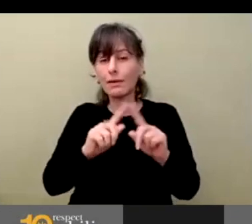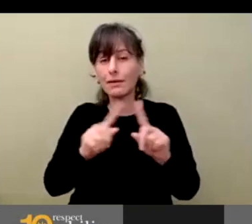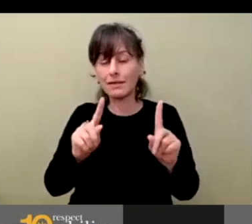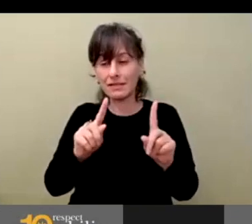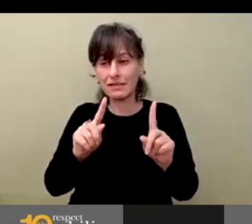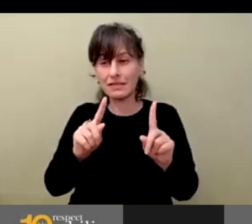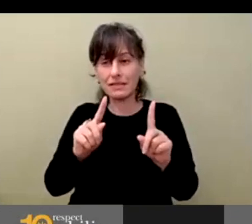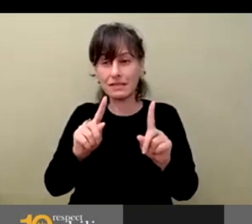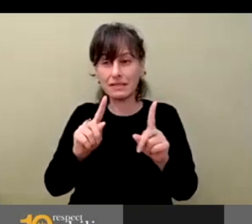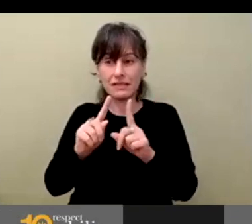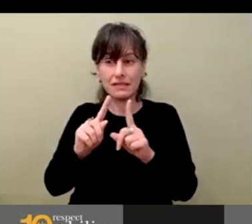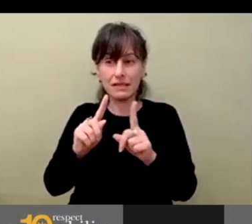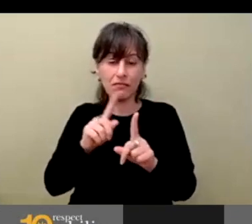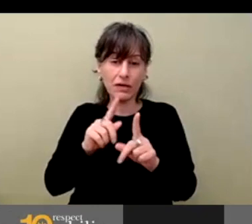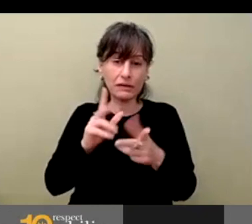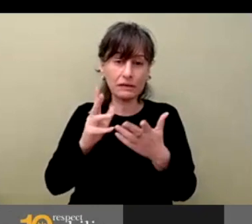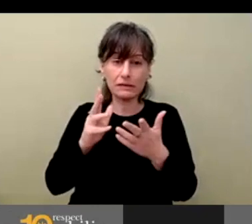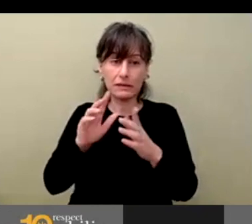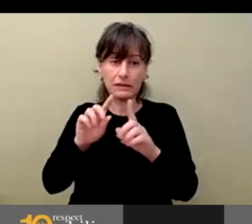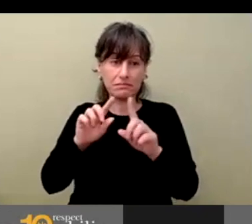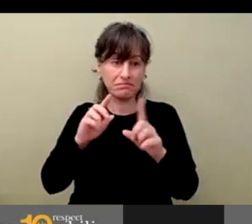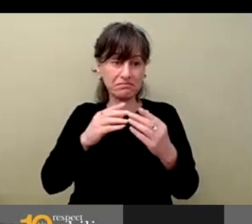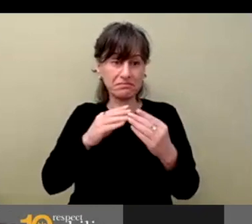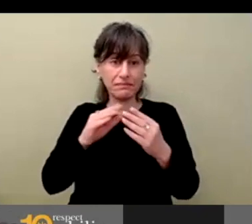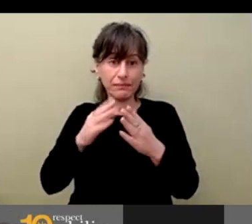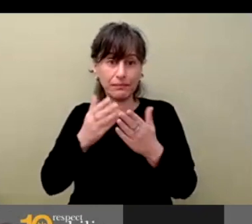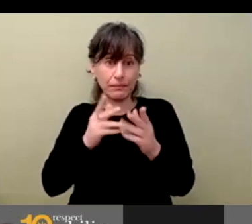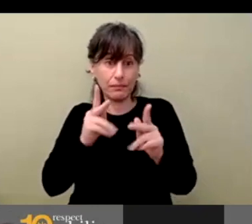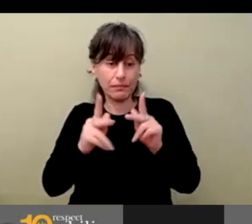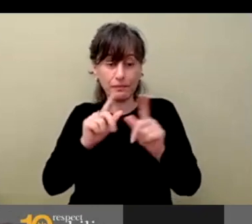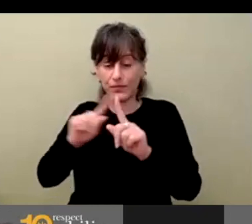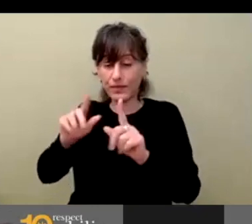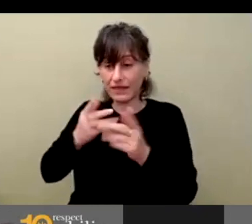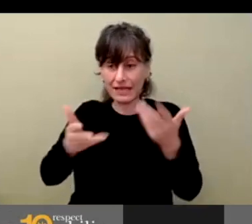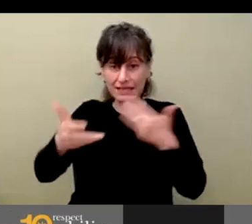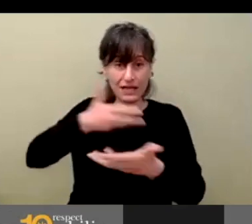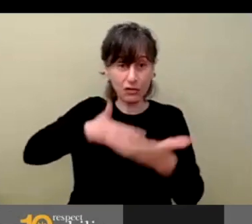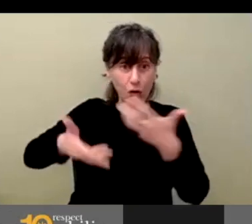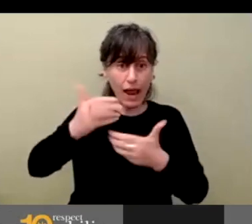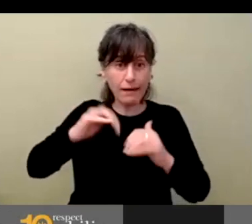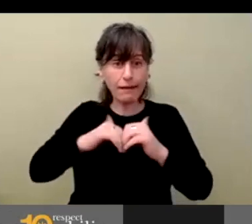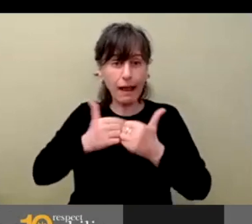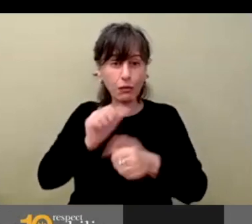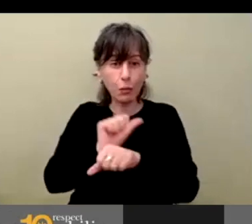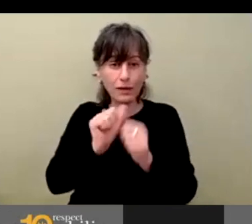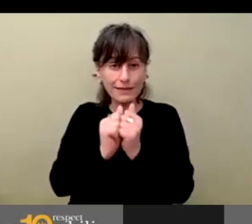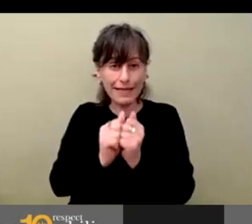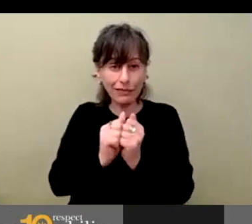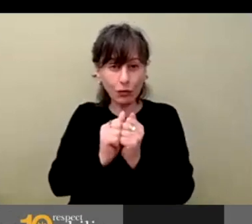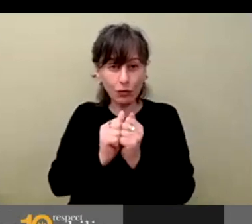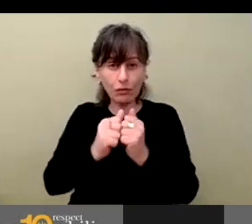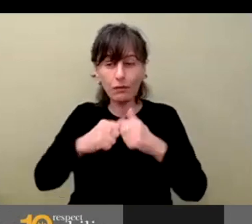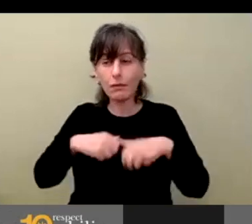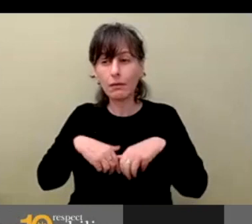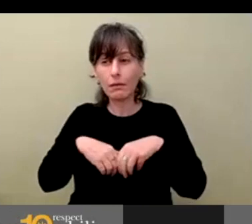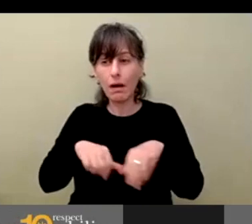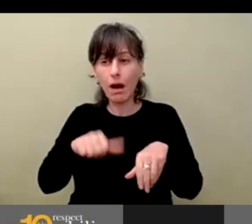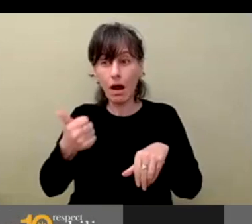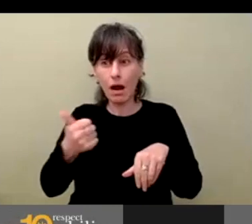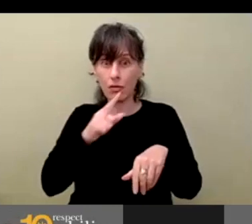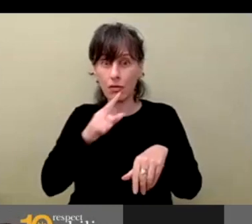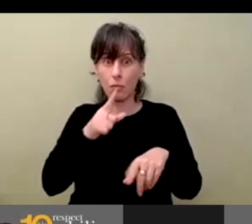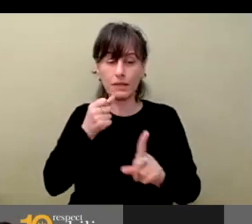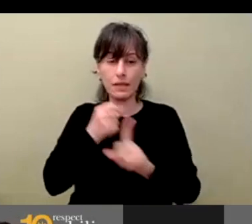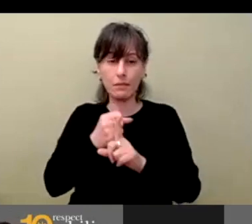cultures interact and how we can like work together. Another one of the things that really has affected